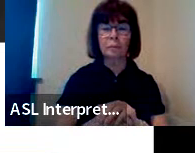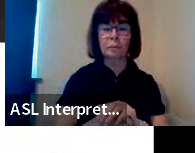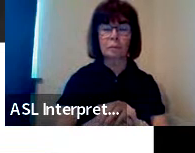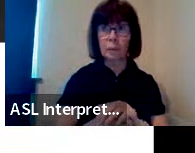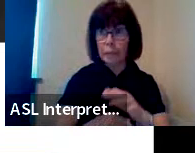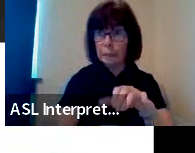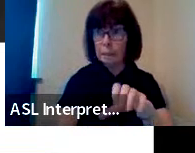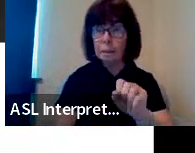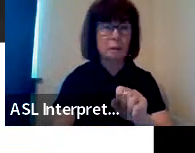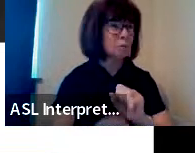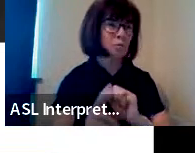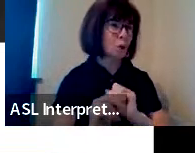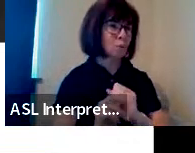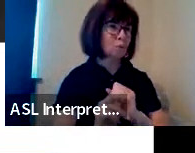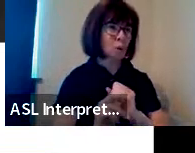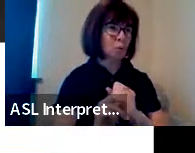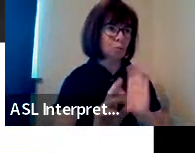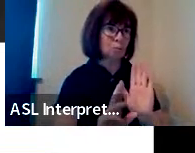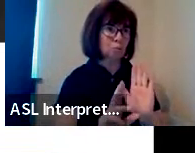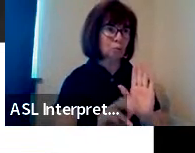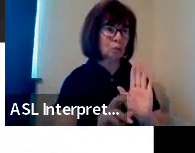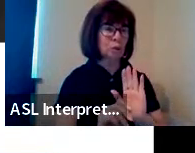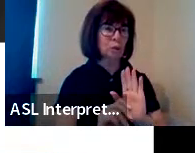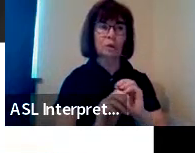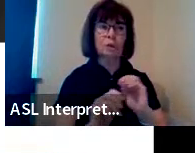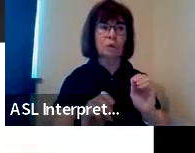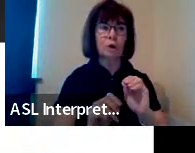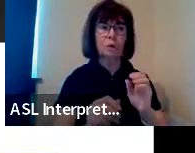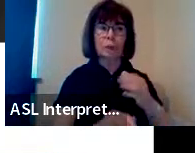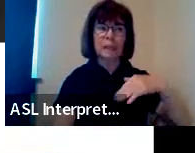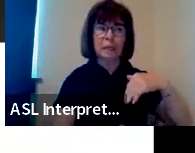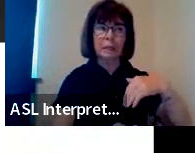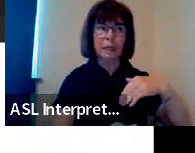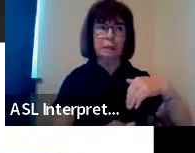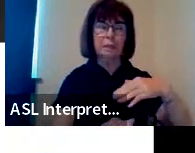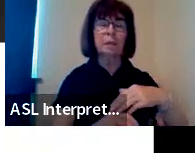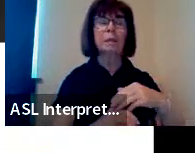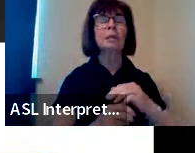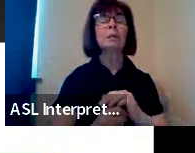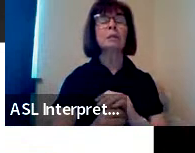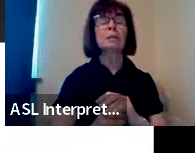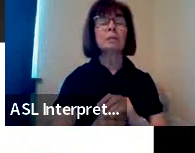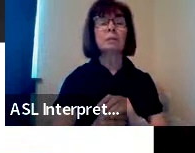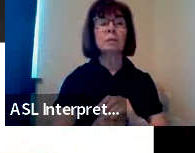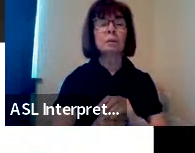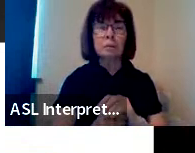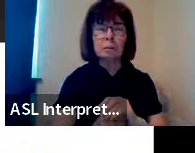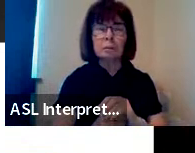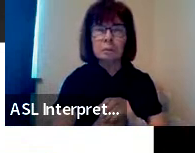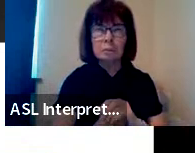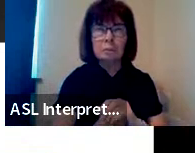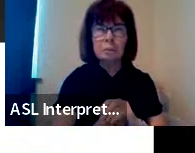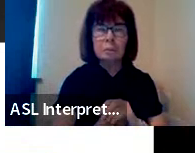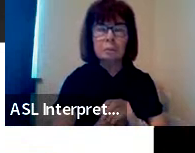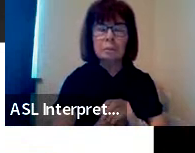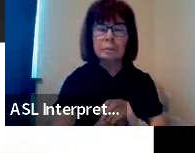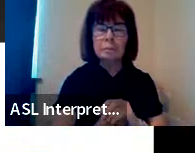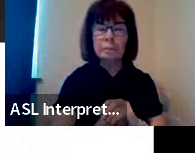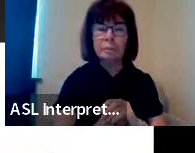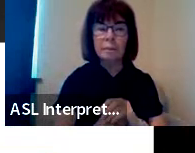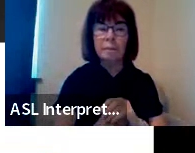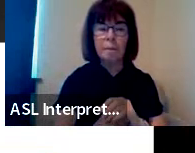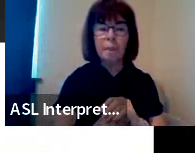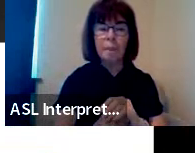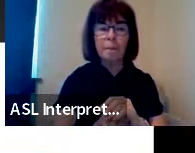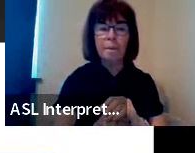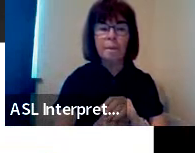Yes? No, there are not folks who are queued up to share, but it would be an invitation if there are